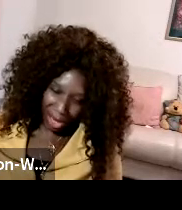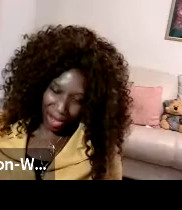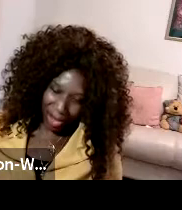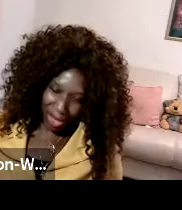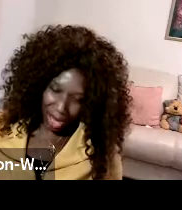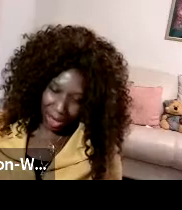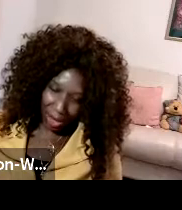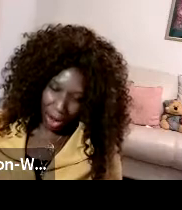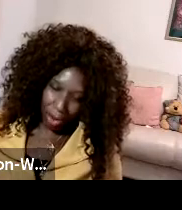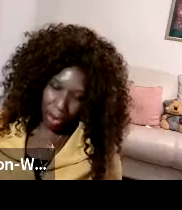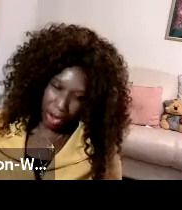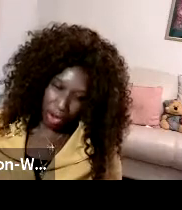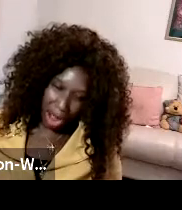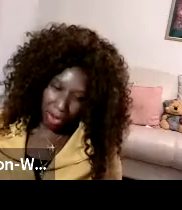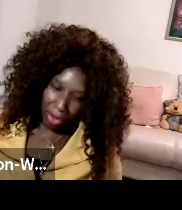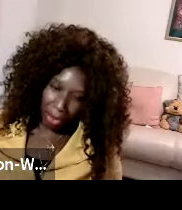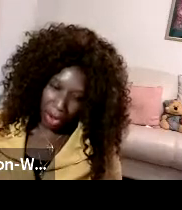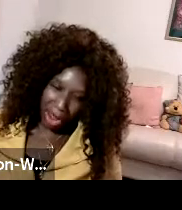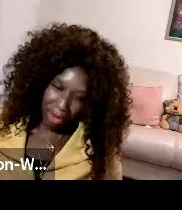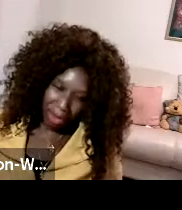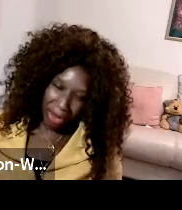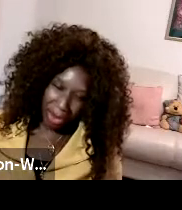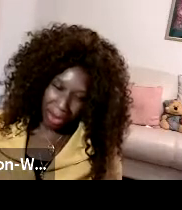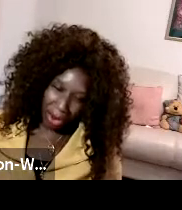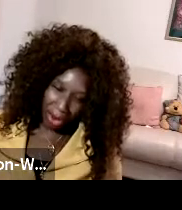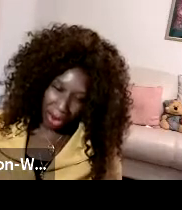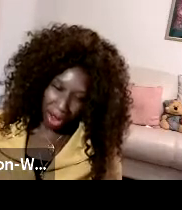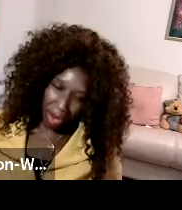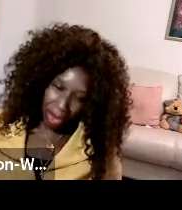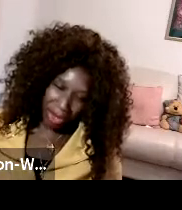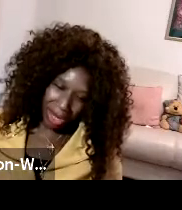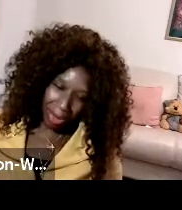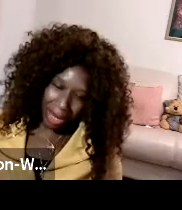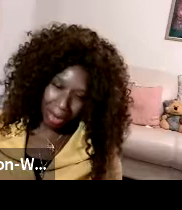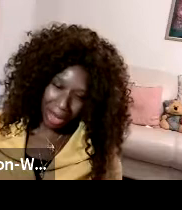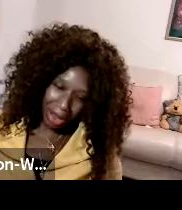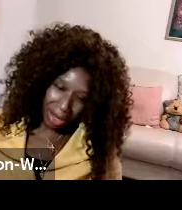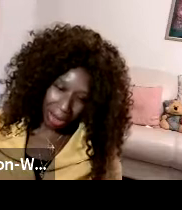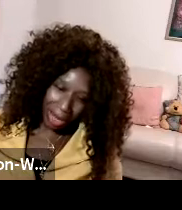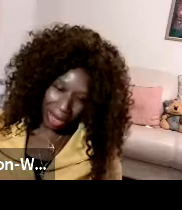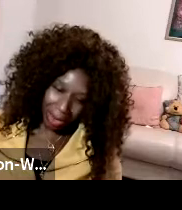to engage in sex. We want to travel. We want to have friends at work. So stigma